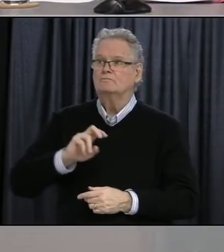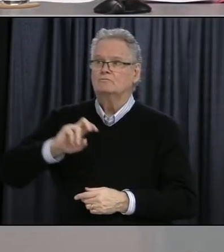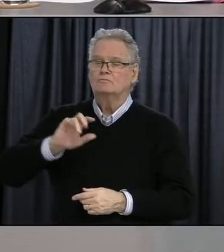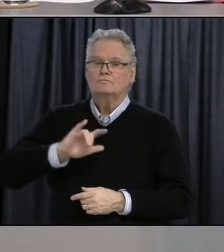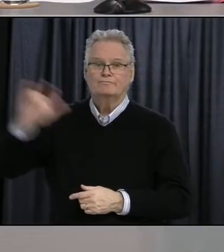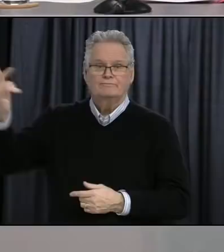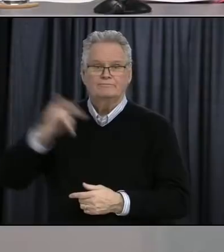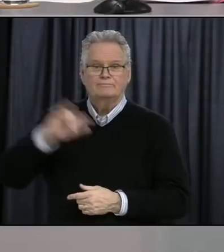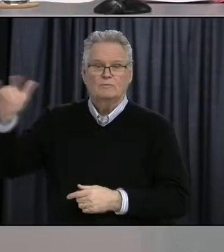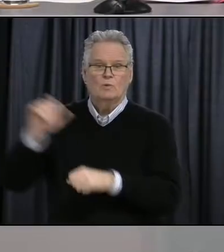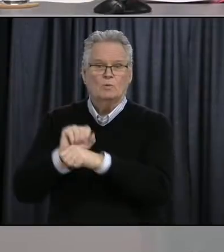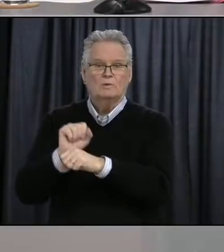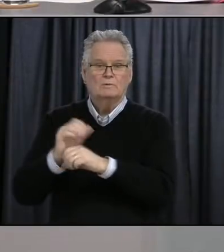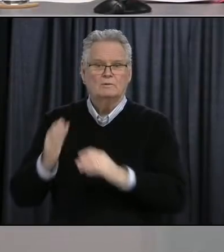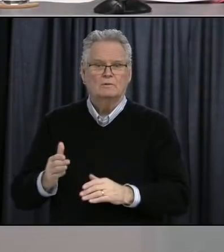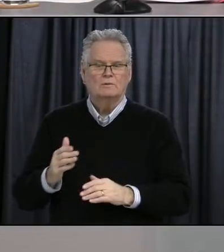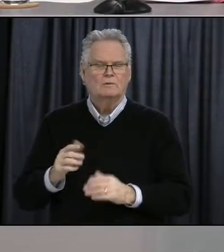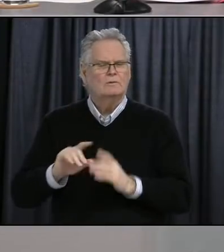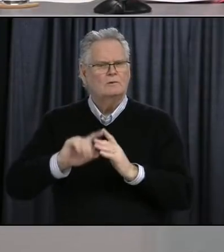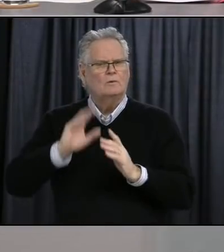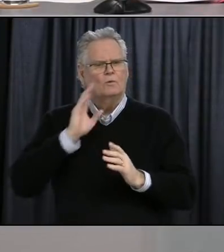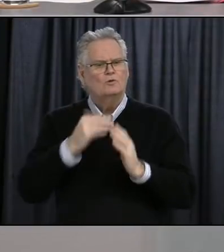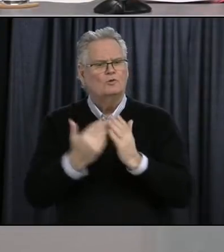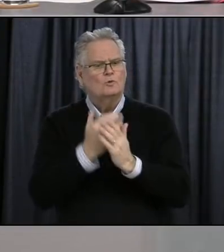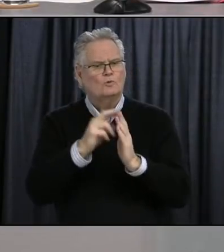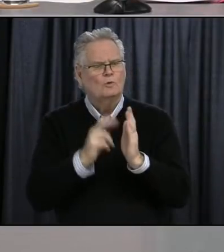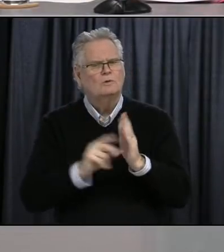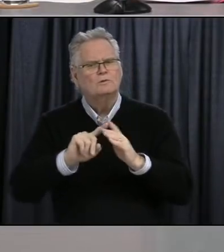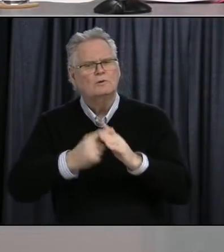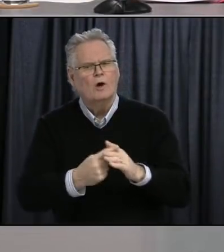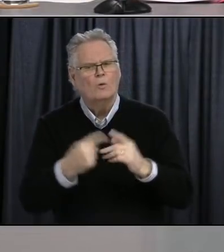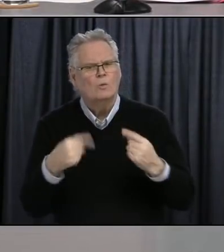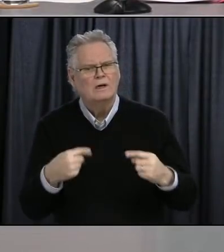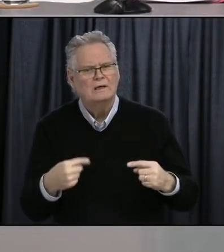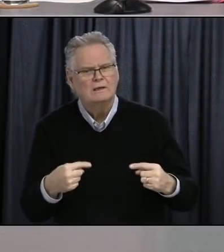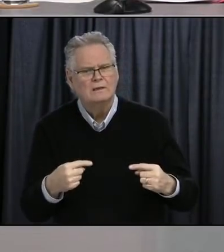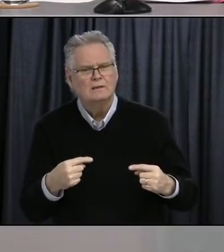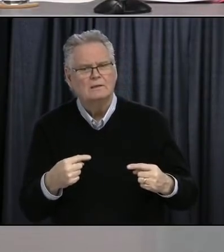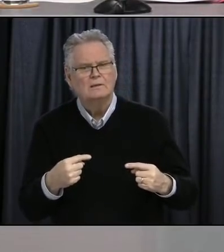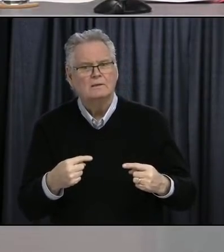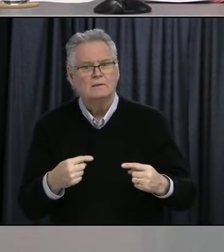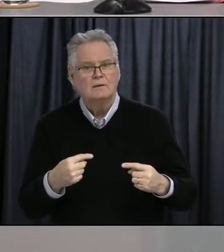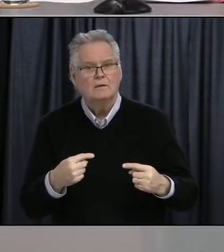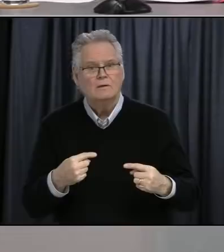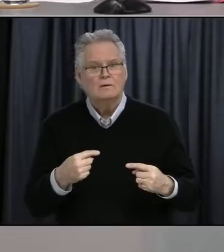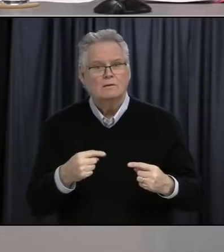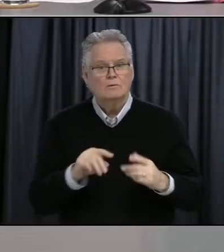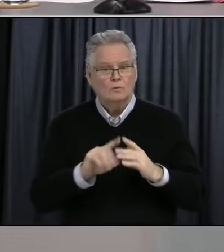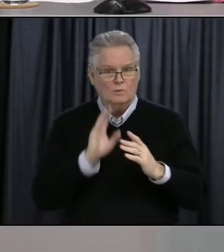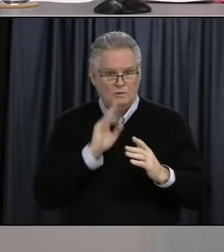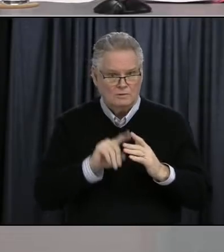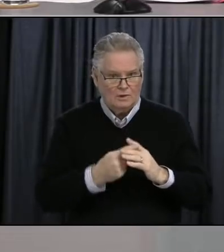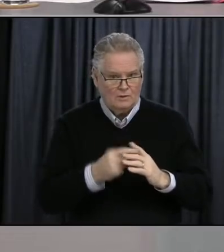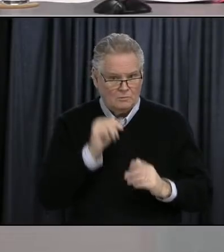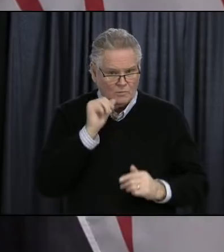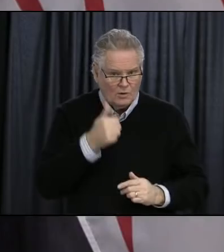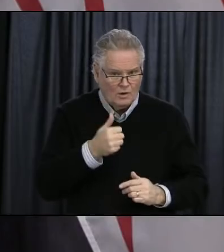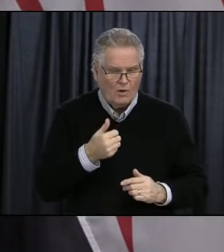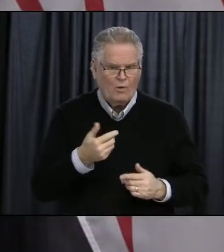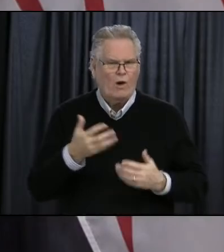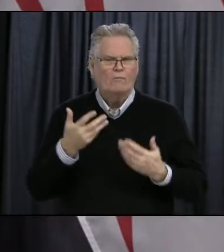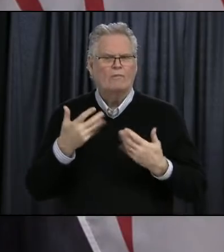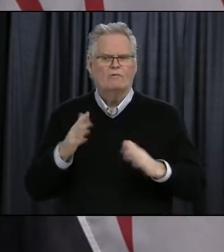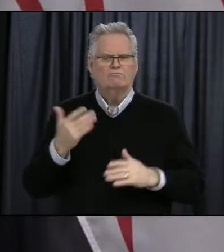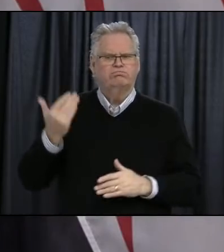can arrange testing and participate in the second half of this? Or is this only beginning tomorrow and it's for those who have arrived? No,